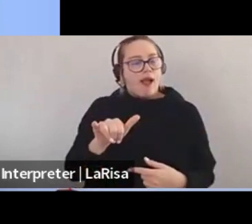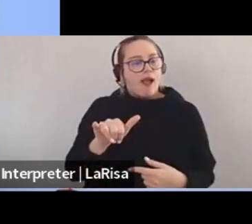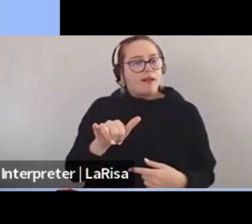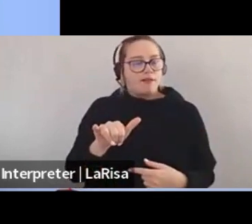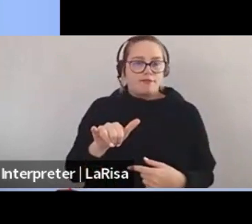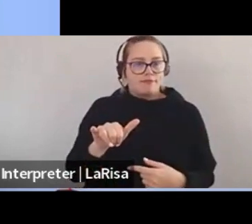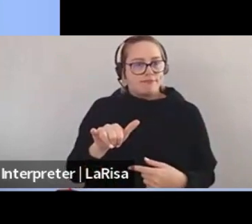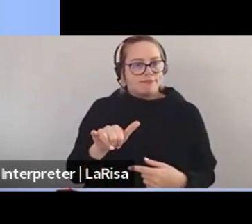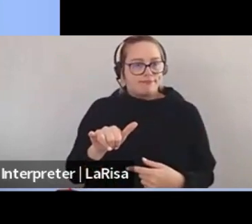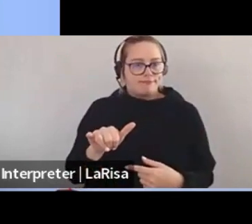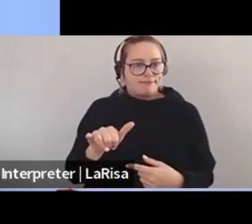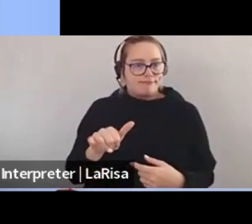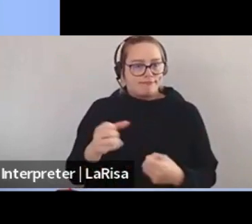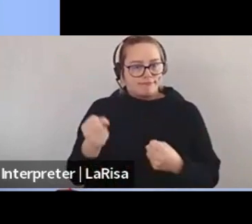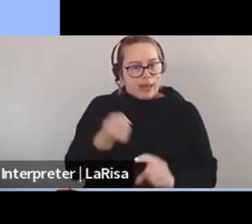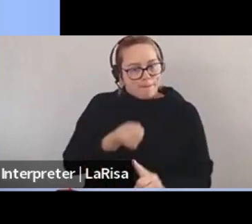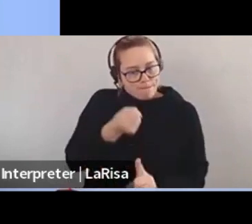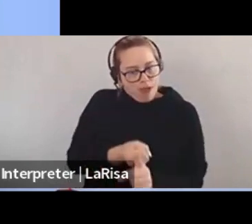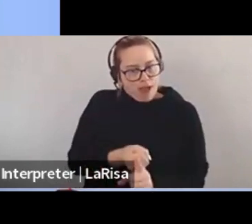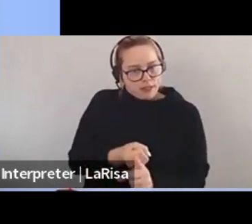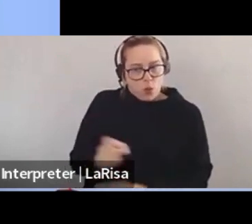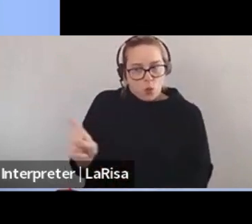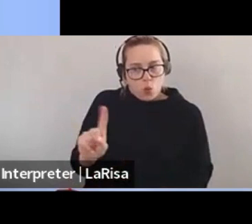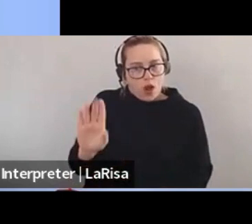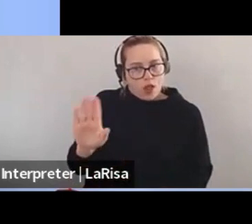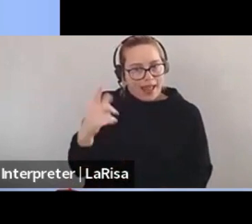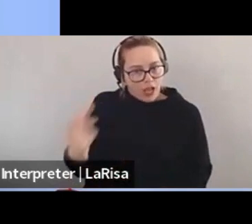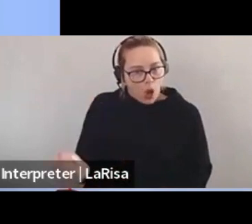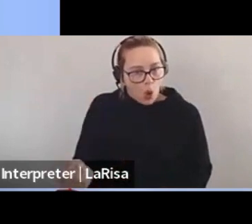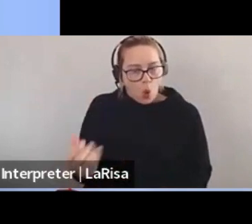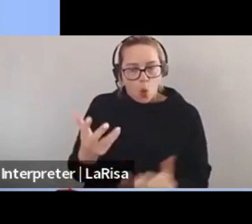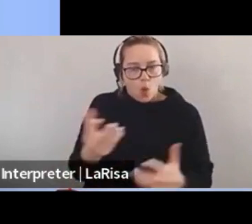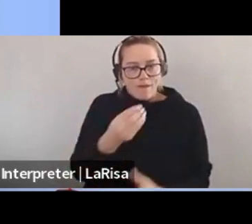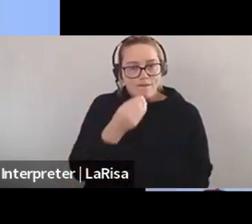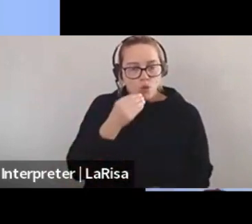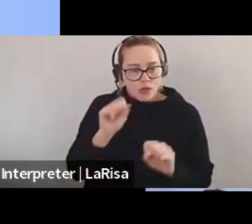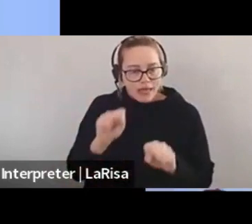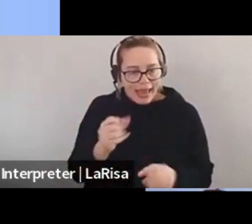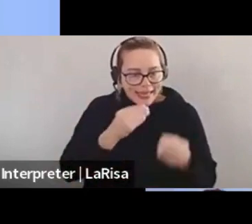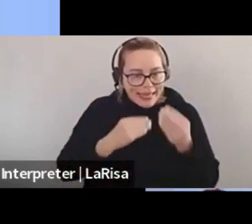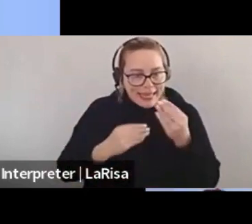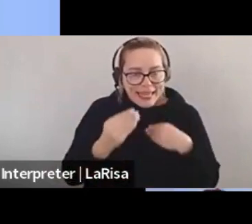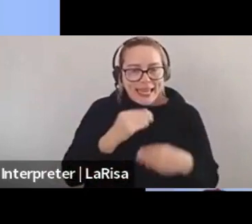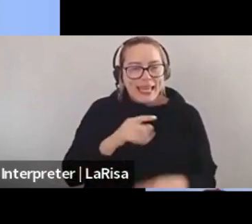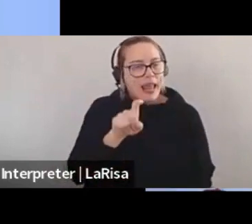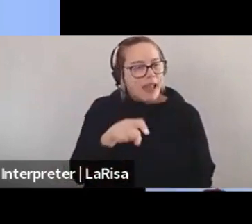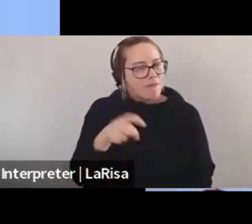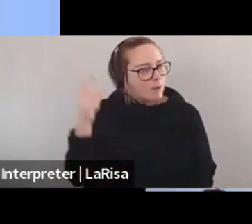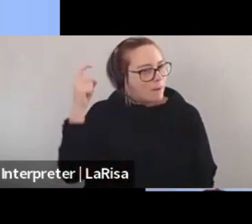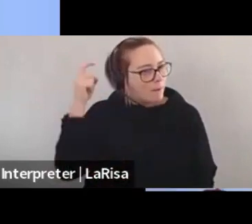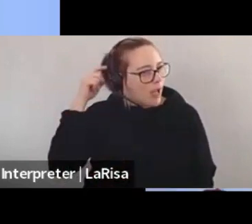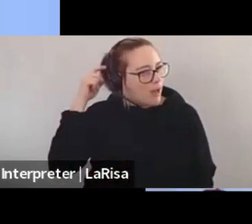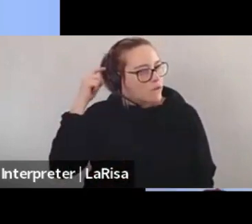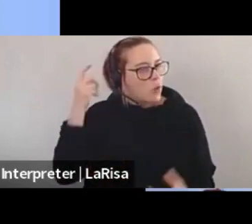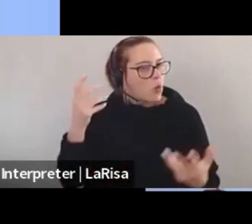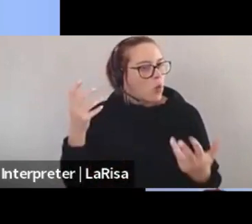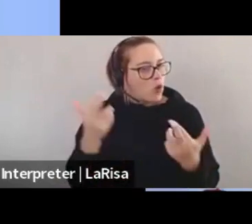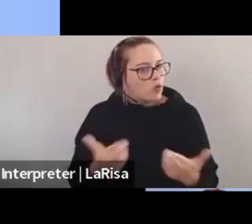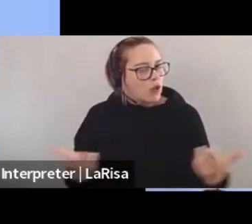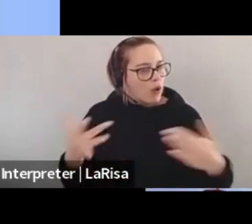lifespan that are going to have allergies that impact and dictate where they can go and what foods they can eat. And that's something to